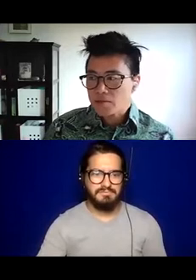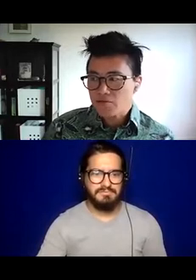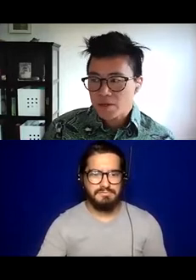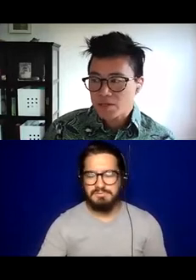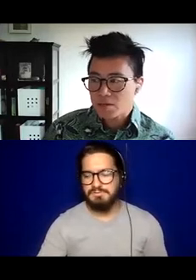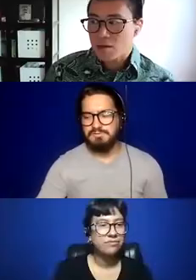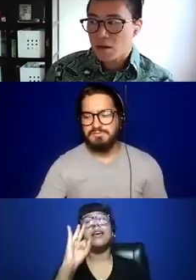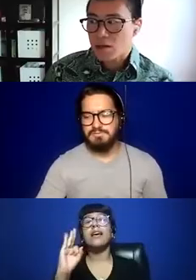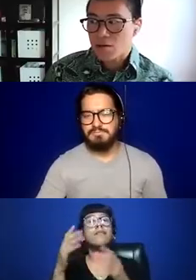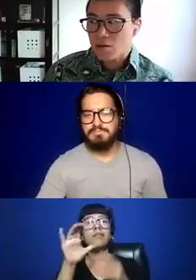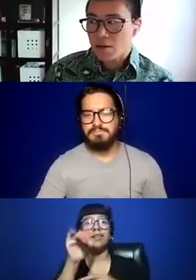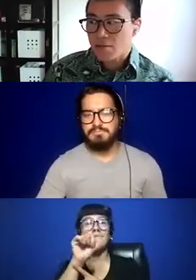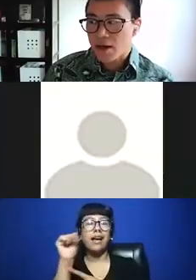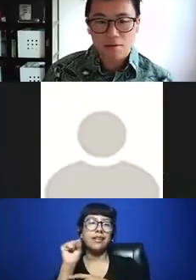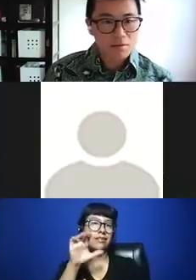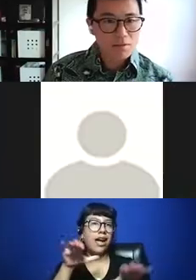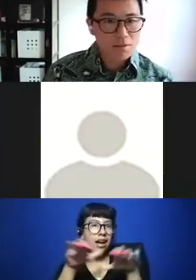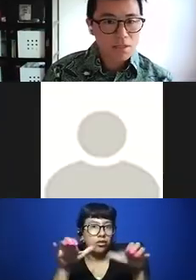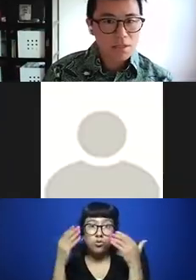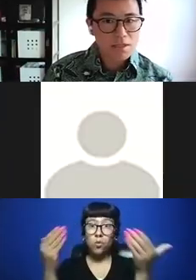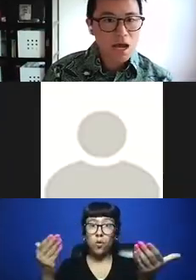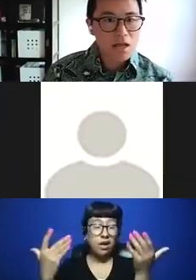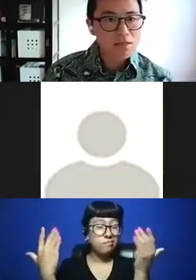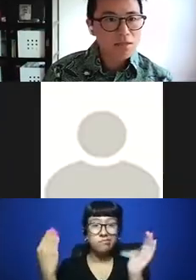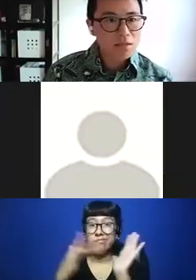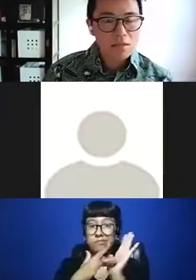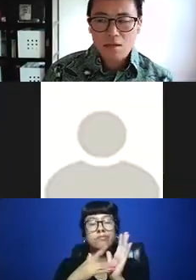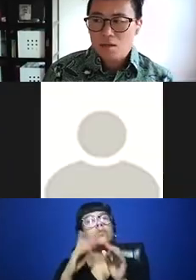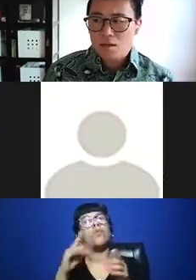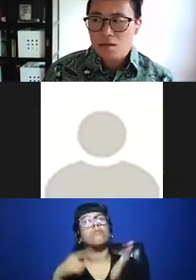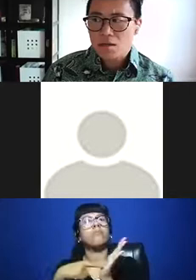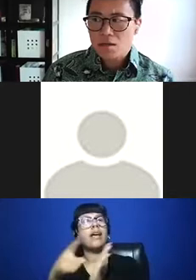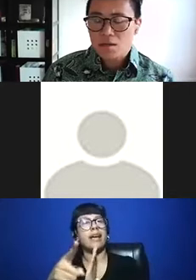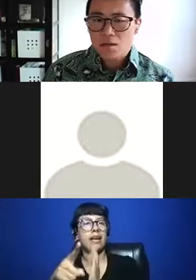And there's information here about that. There's a link in the slides.